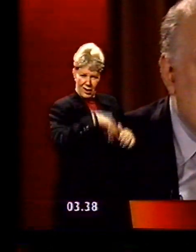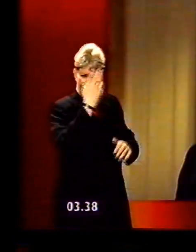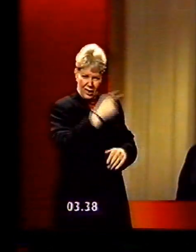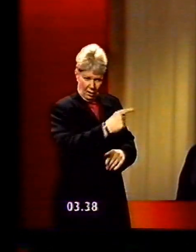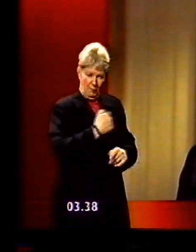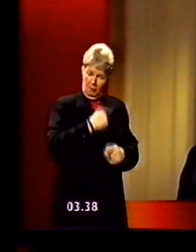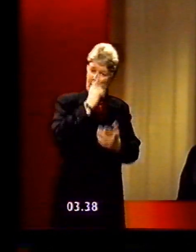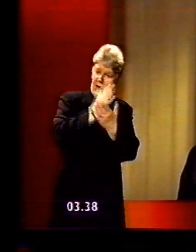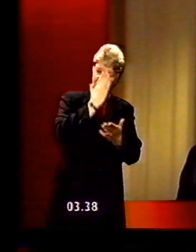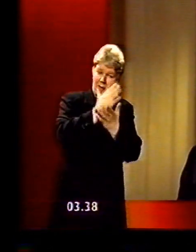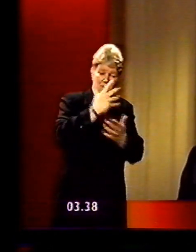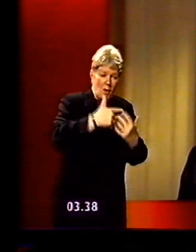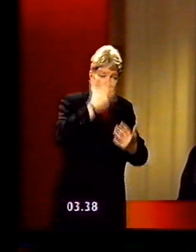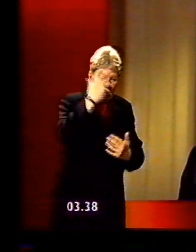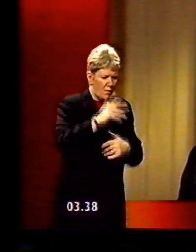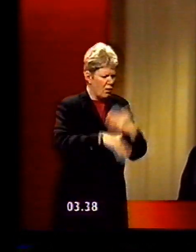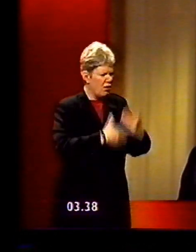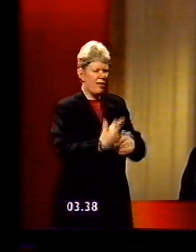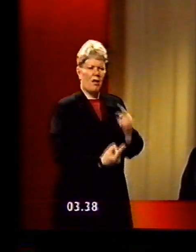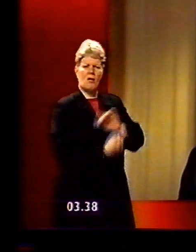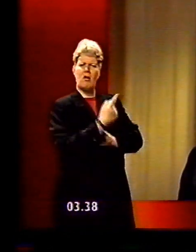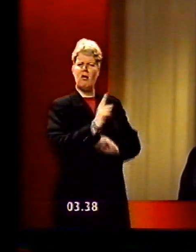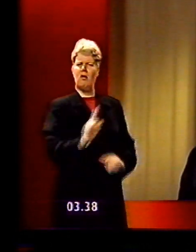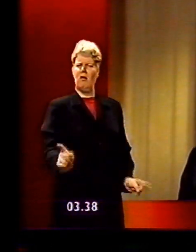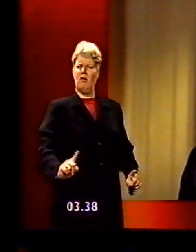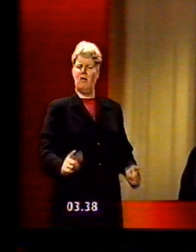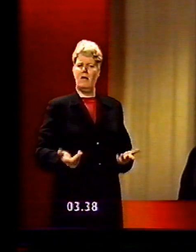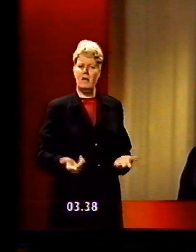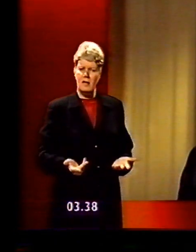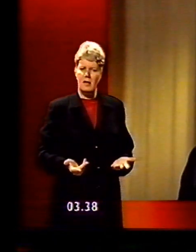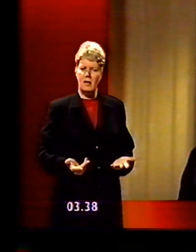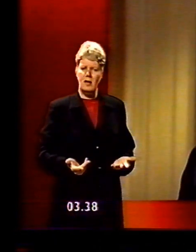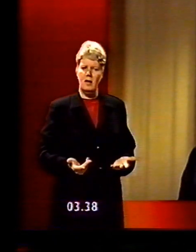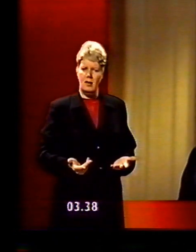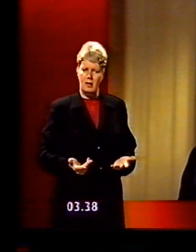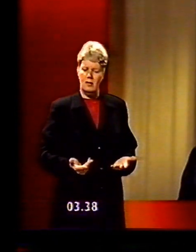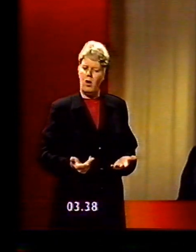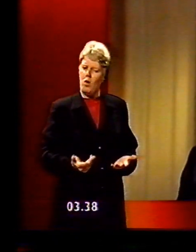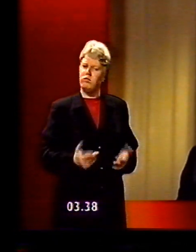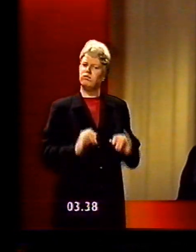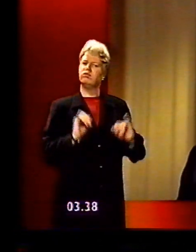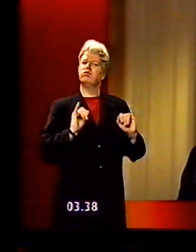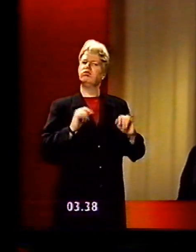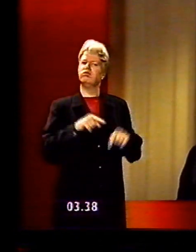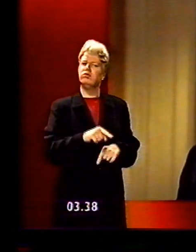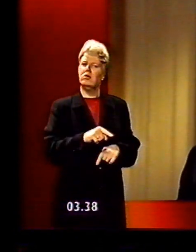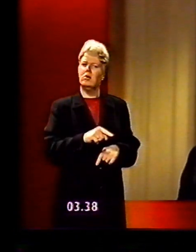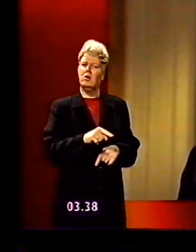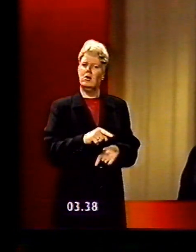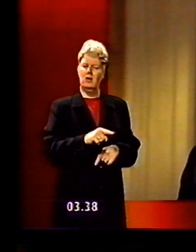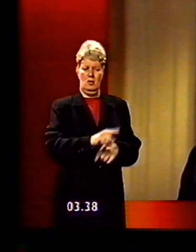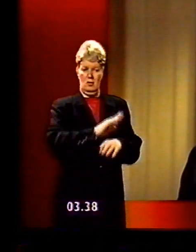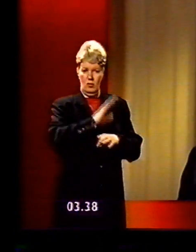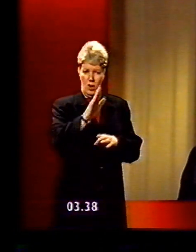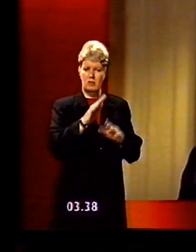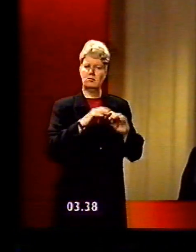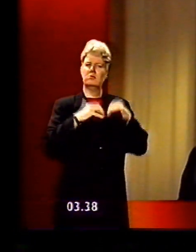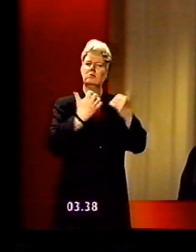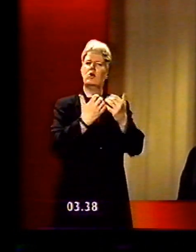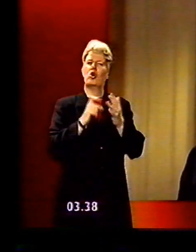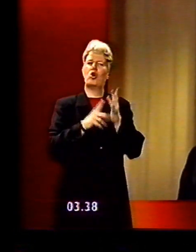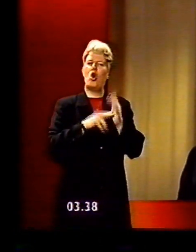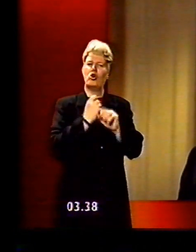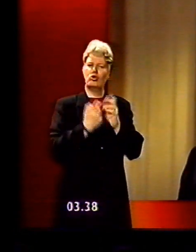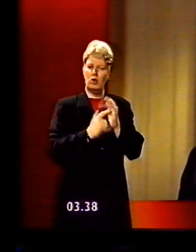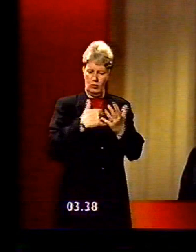Having first believed in them. Just as the movie presents, it was very much like that. He went to the Congress, we went to the Congress, we